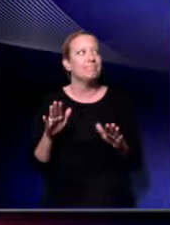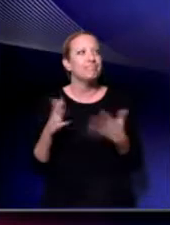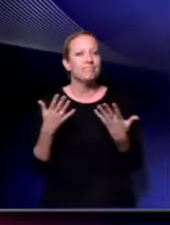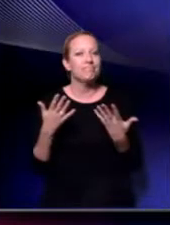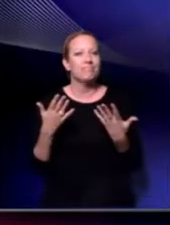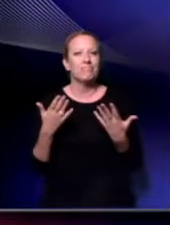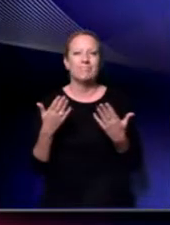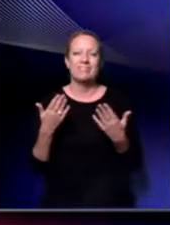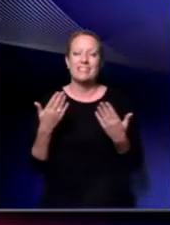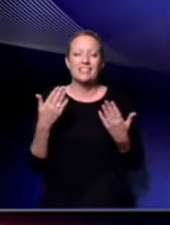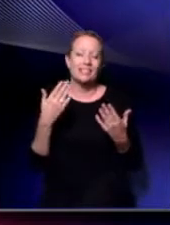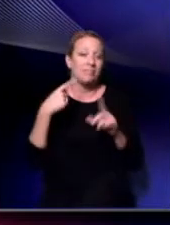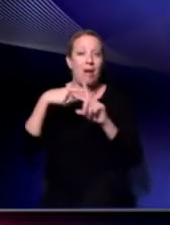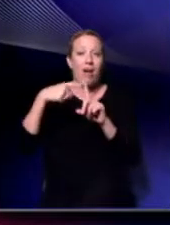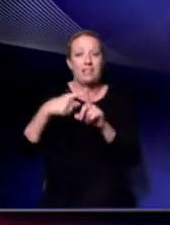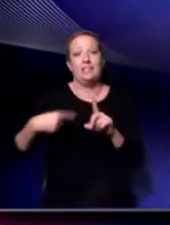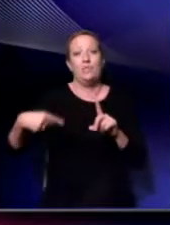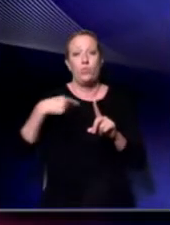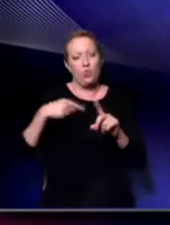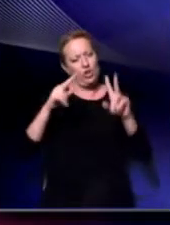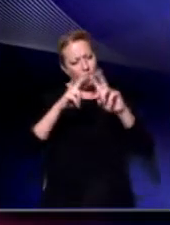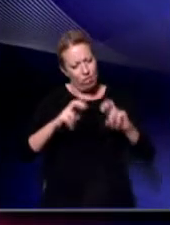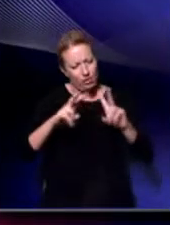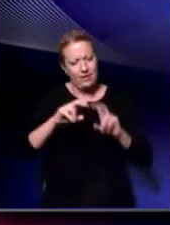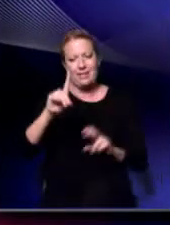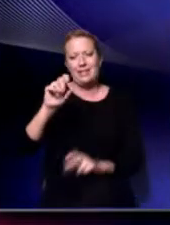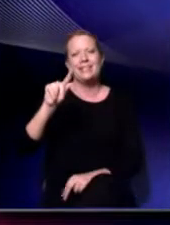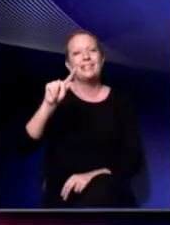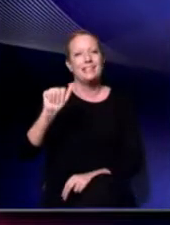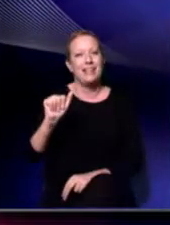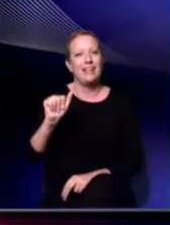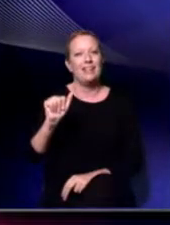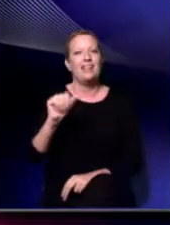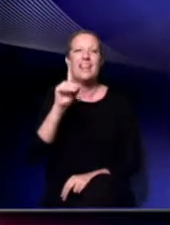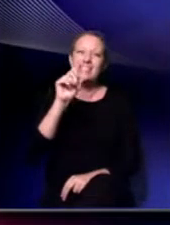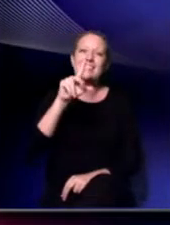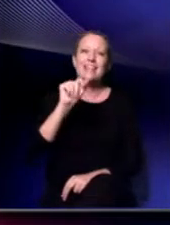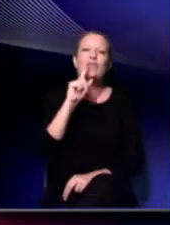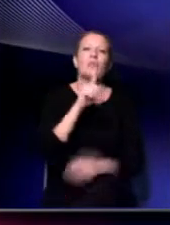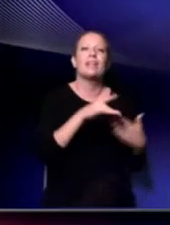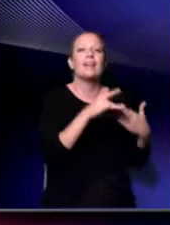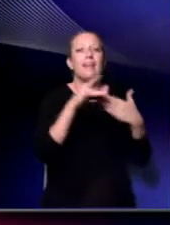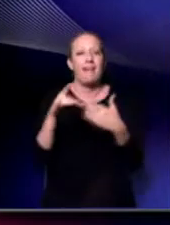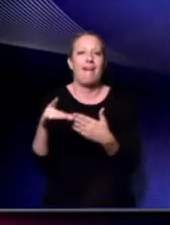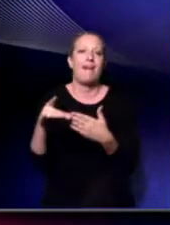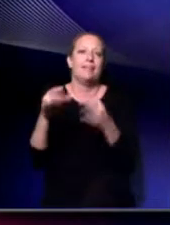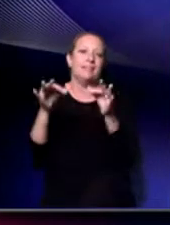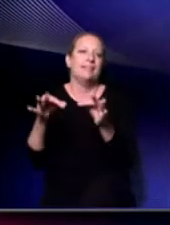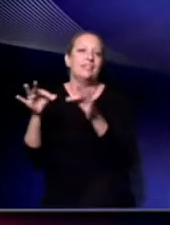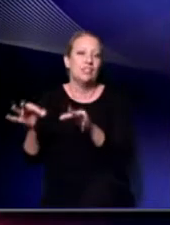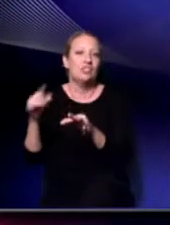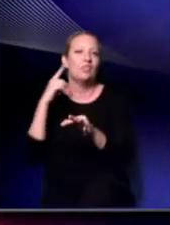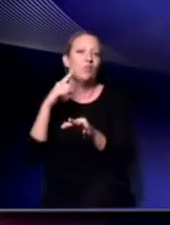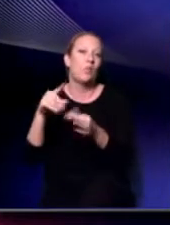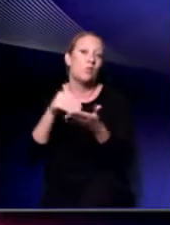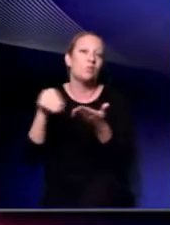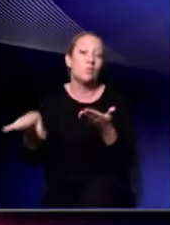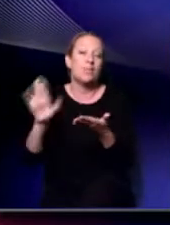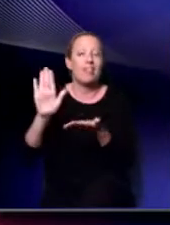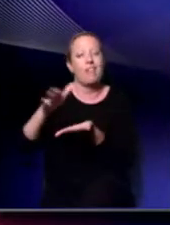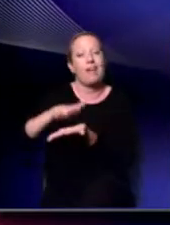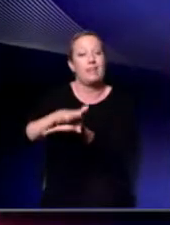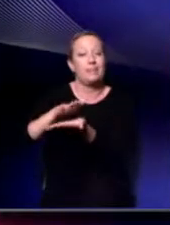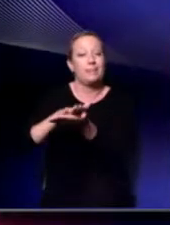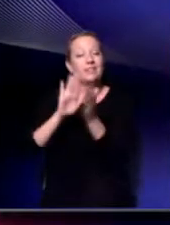thing that we're moving towards, is looking at data and having data start to drive the decisions for academics. It's wonderful.